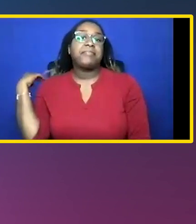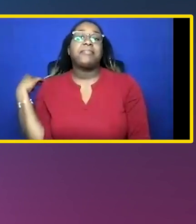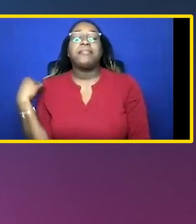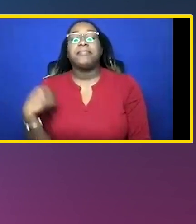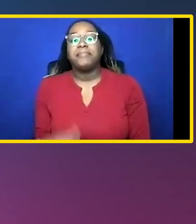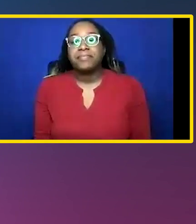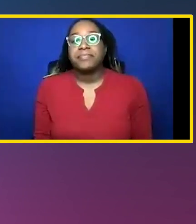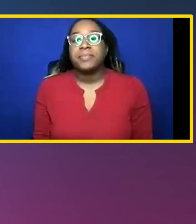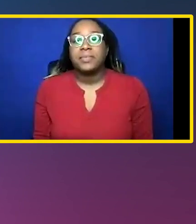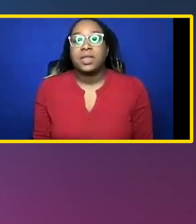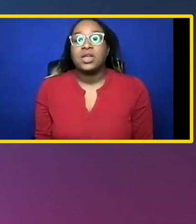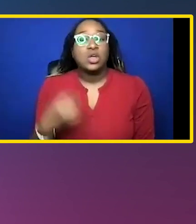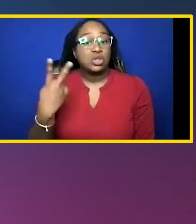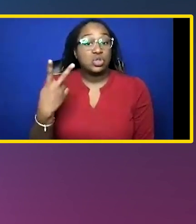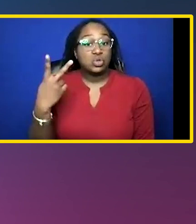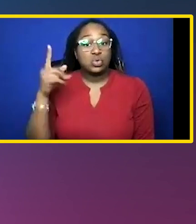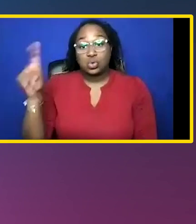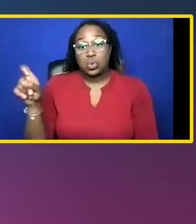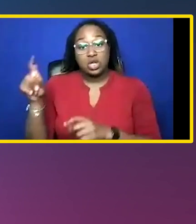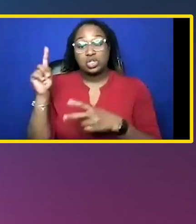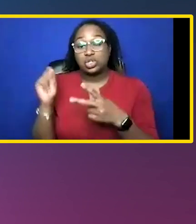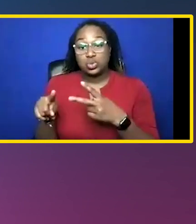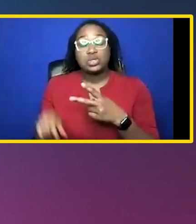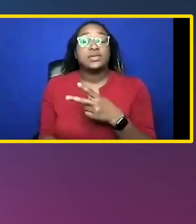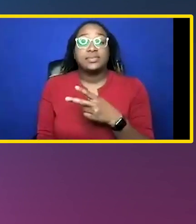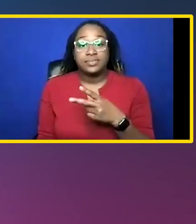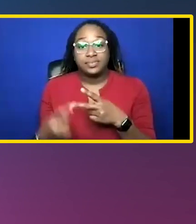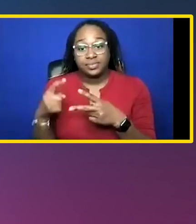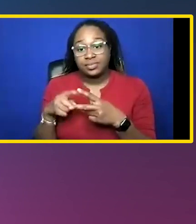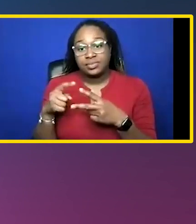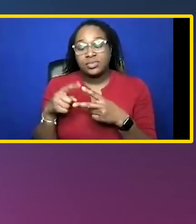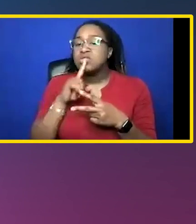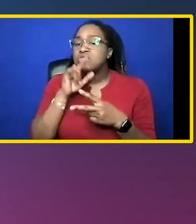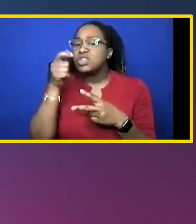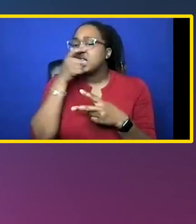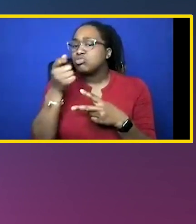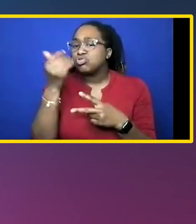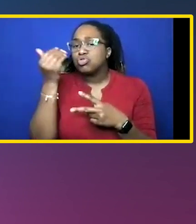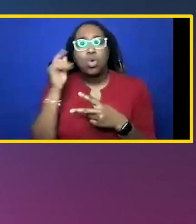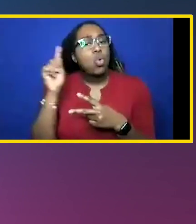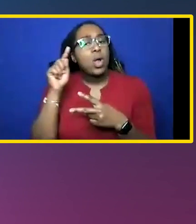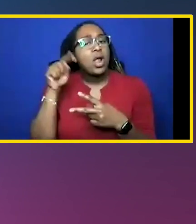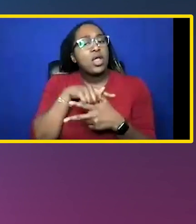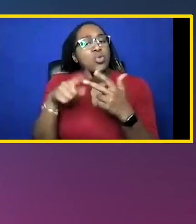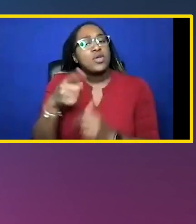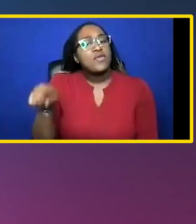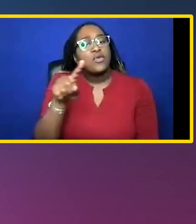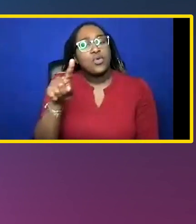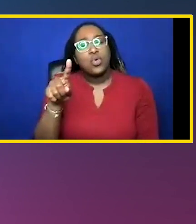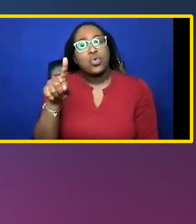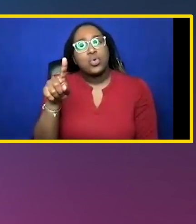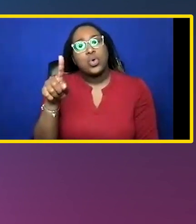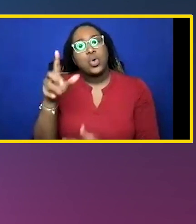This is two questions coming up for me here. One, I'm really interested to know where the three of you consume